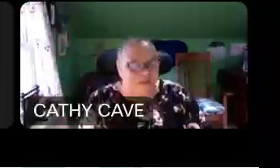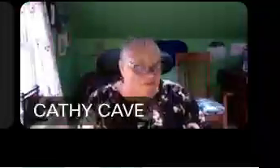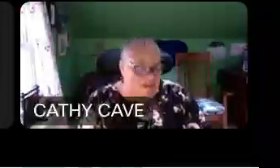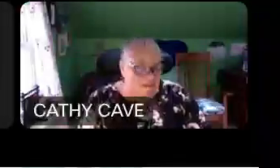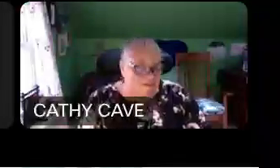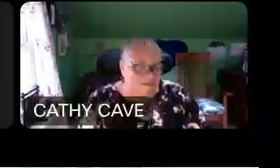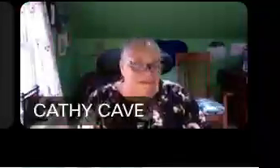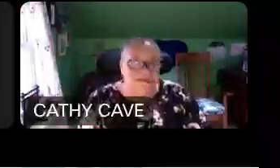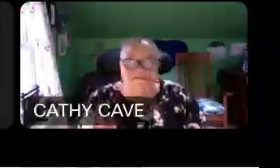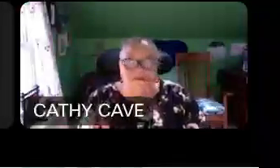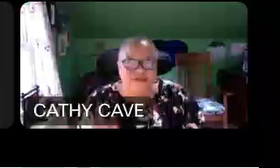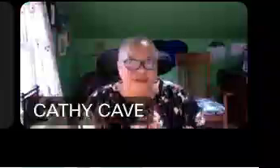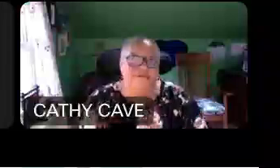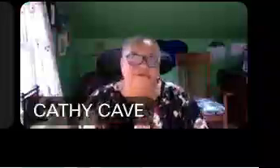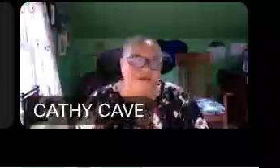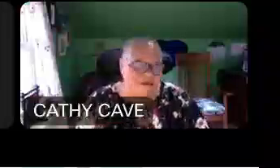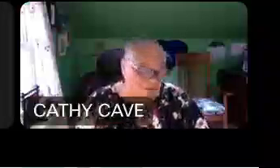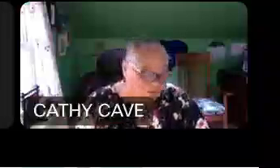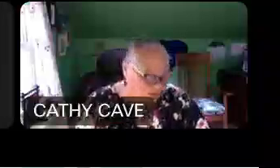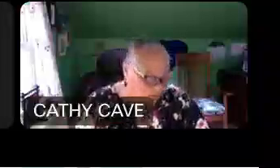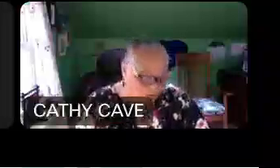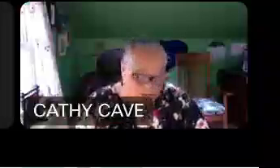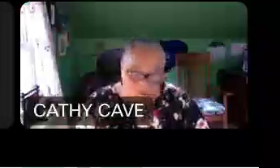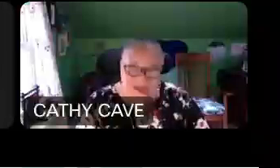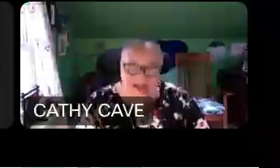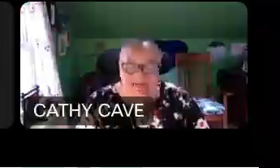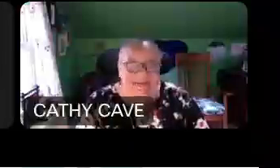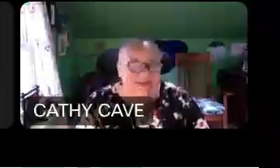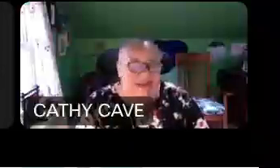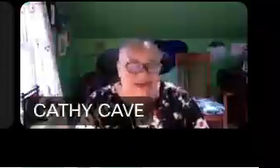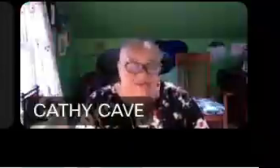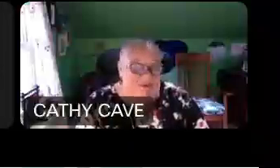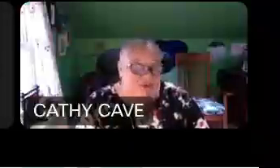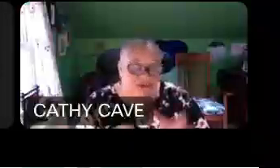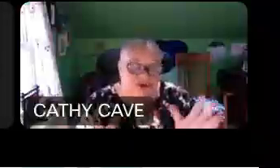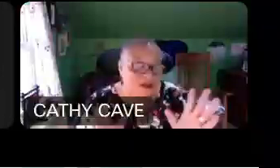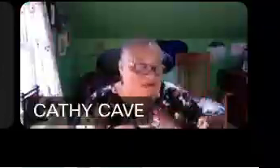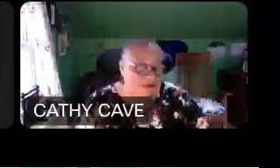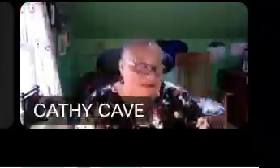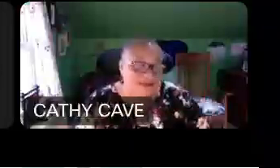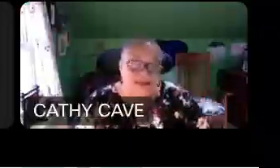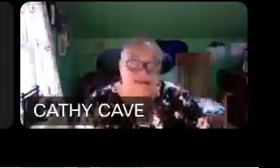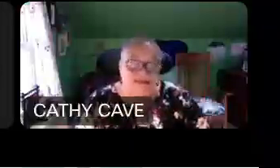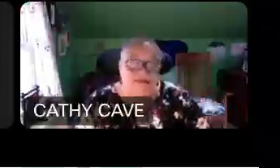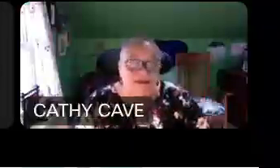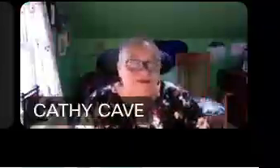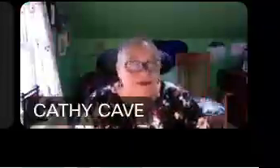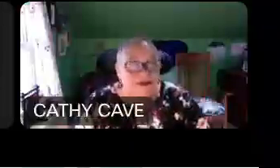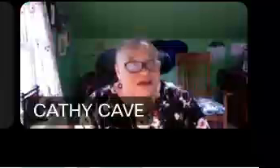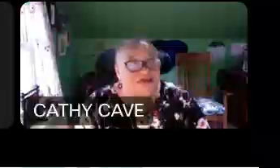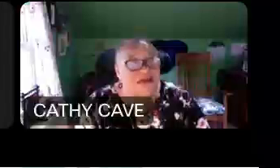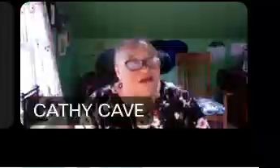we make of them. The first time I ever went to a peer support group, I think I sat in a room and just cried. And what